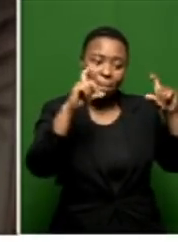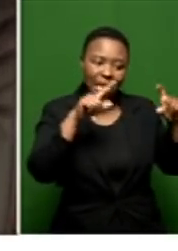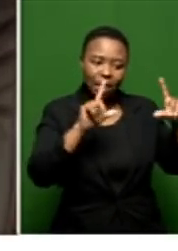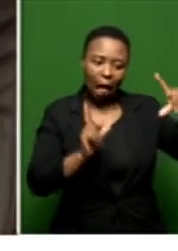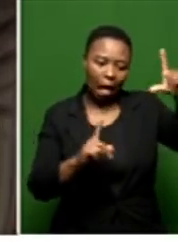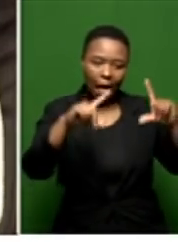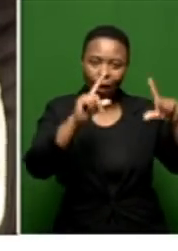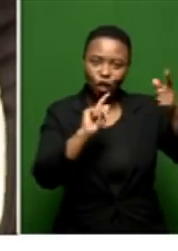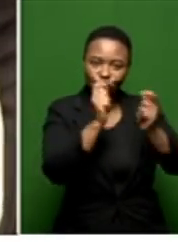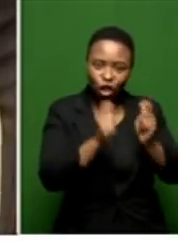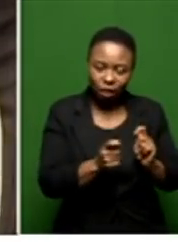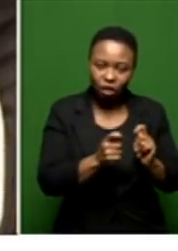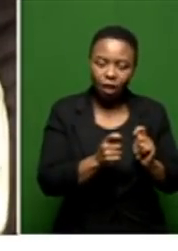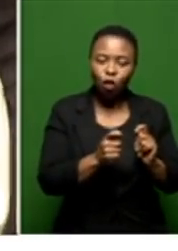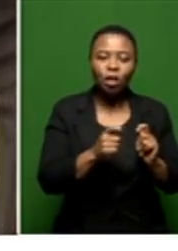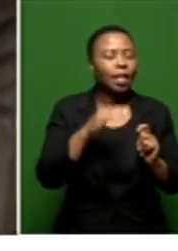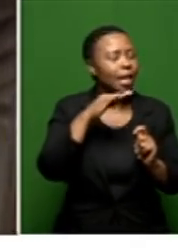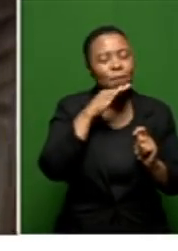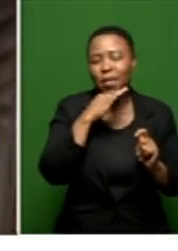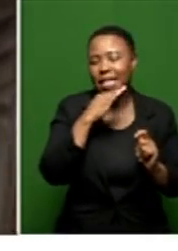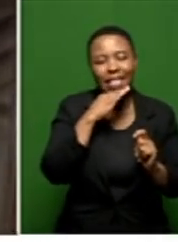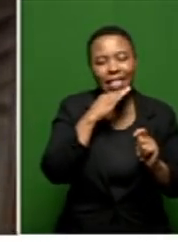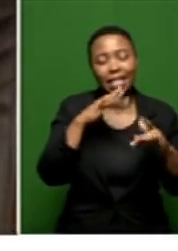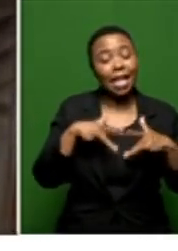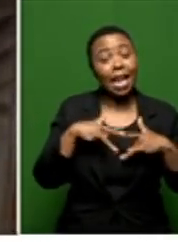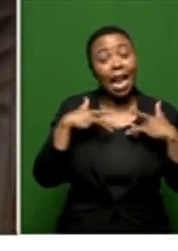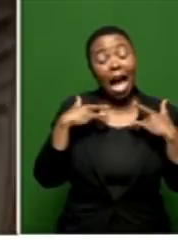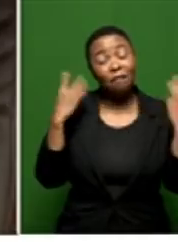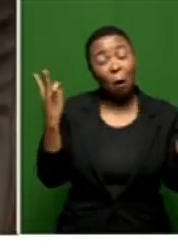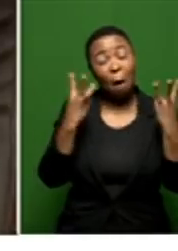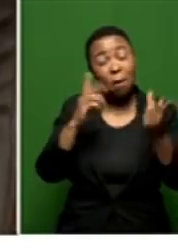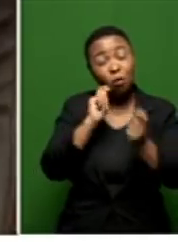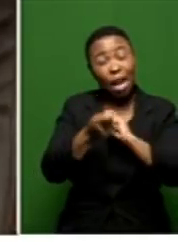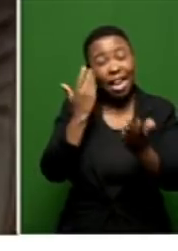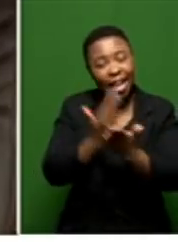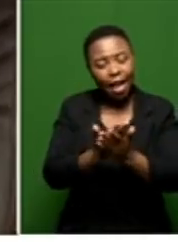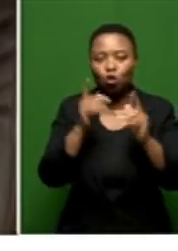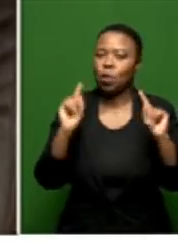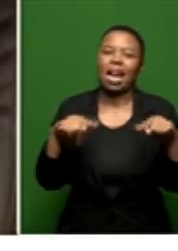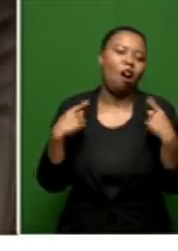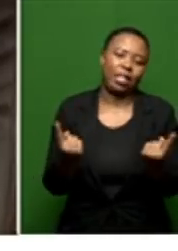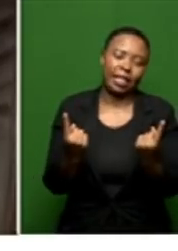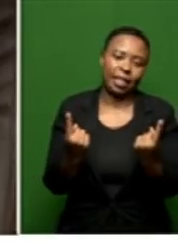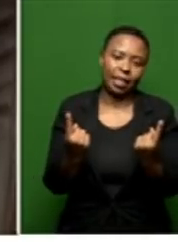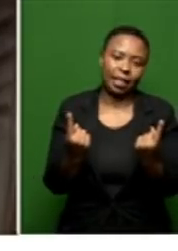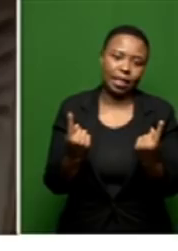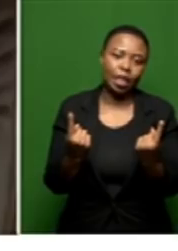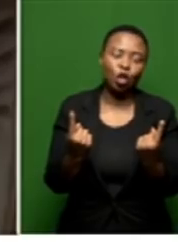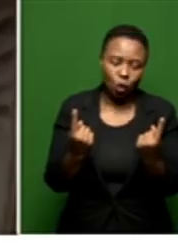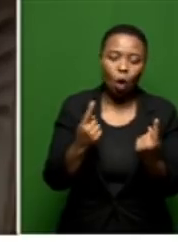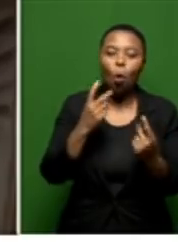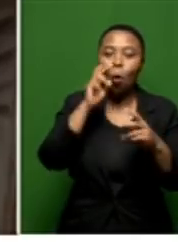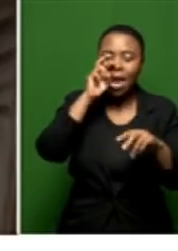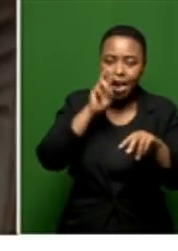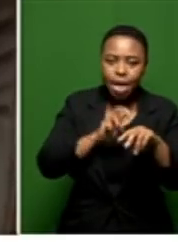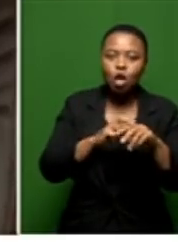you are not going to significantly change the lives of our people. So you need to do the two things